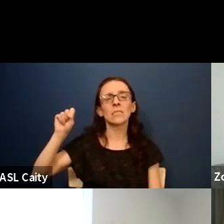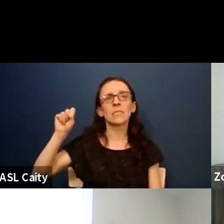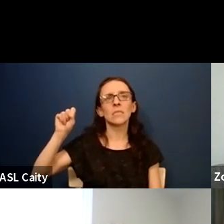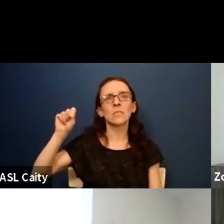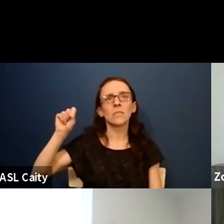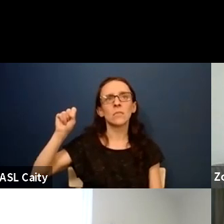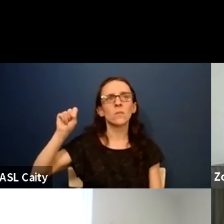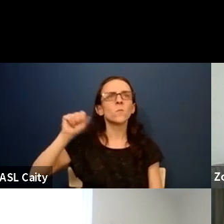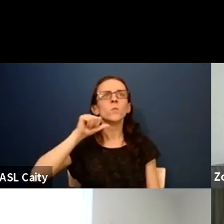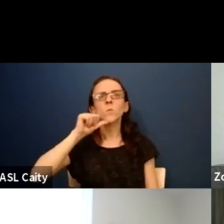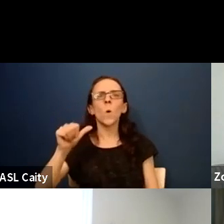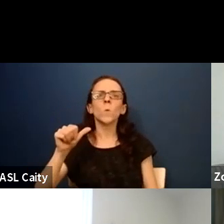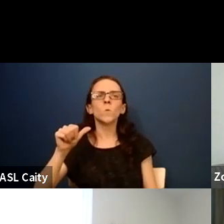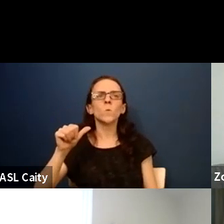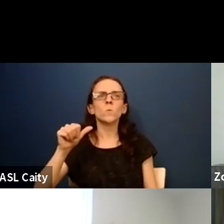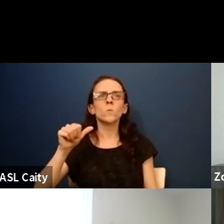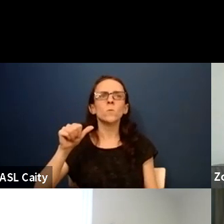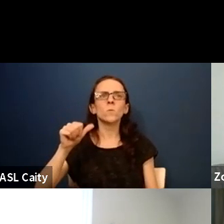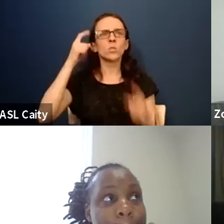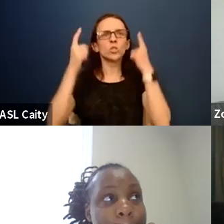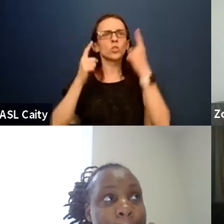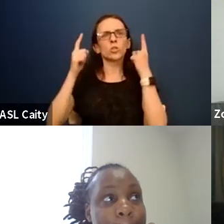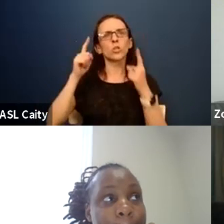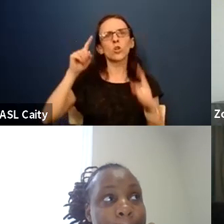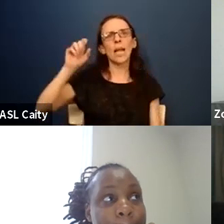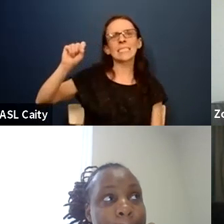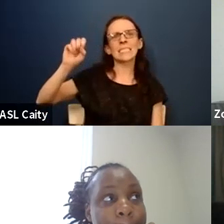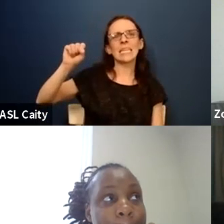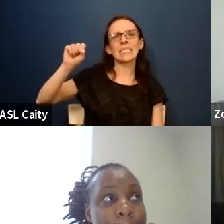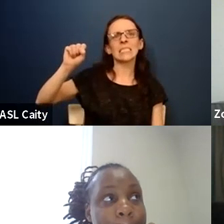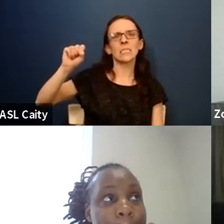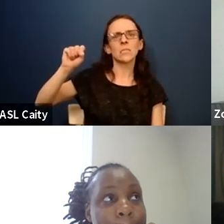don't take into account the SES. So